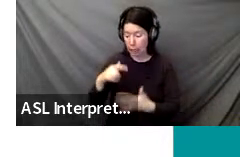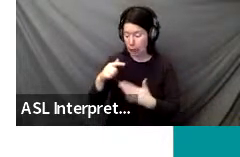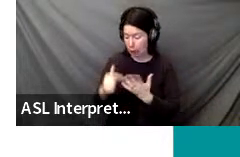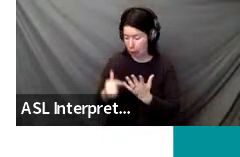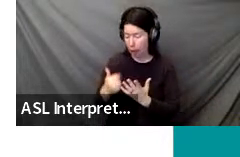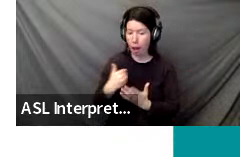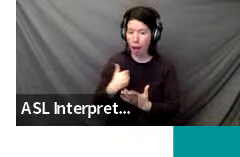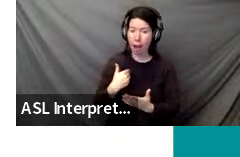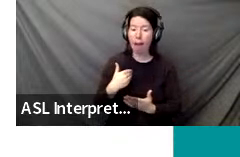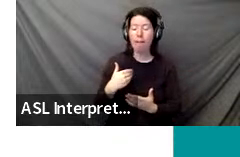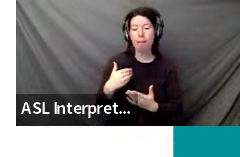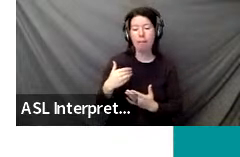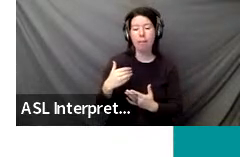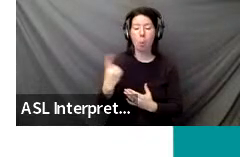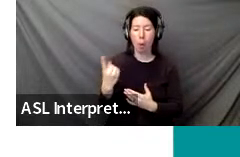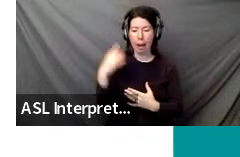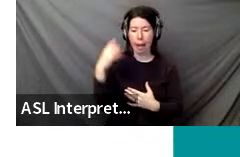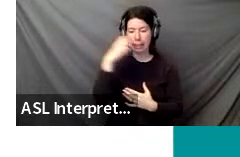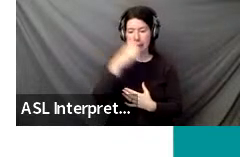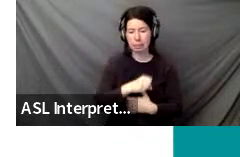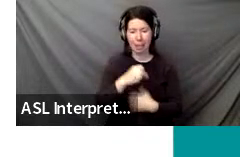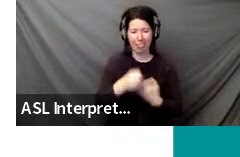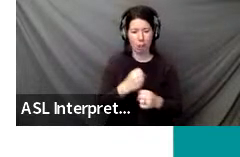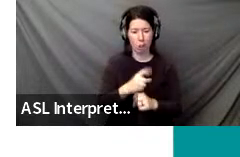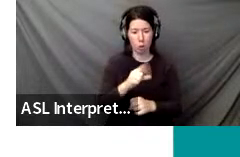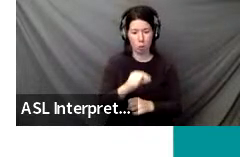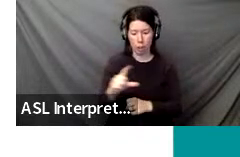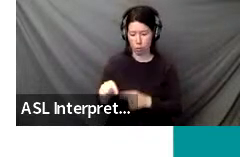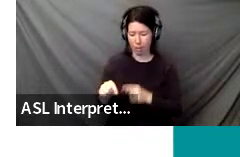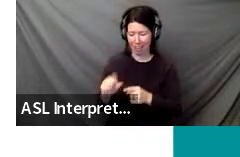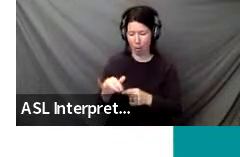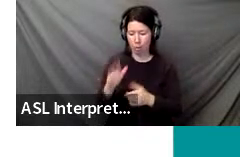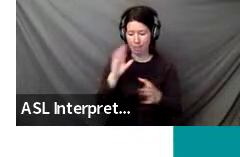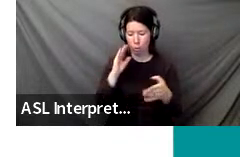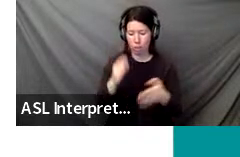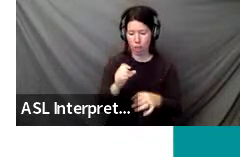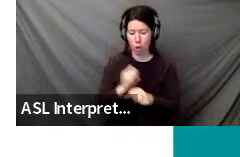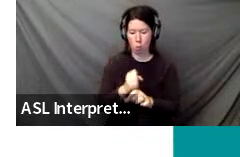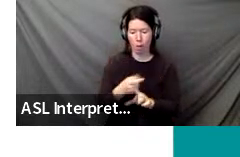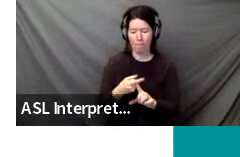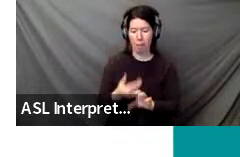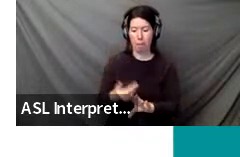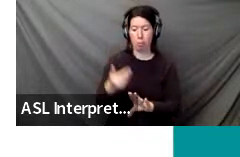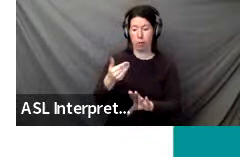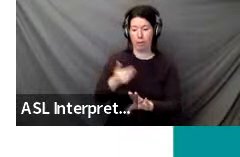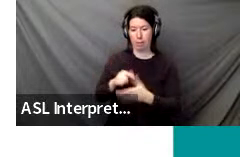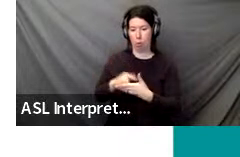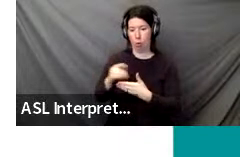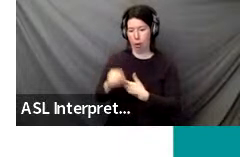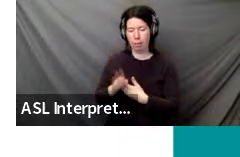in 2020 was really focused on work from the previous program. And if you'll